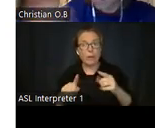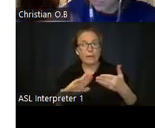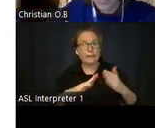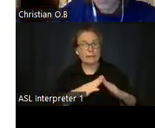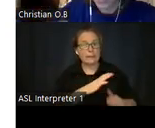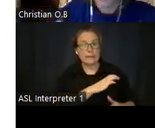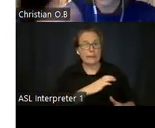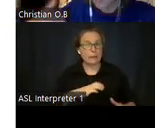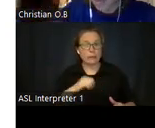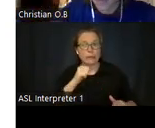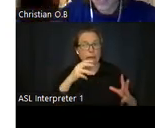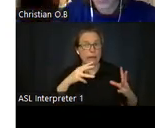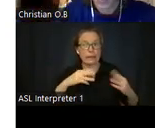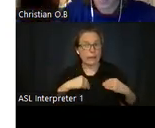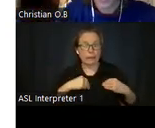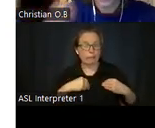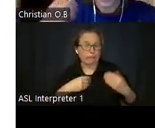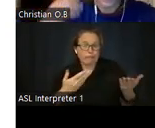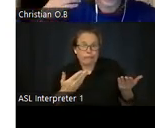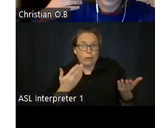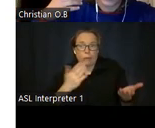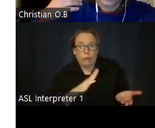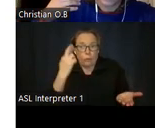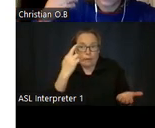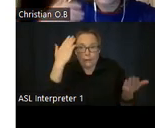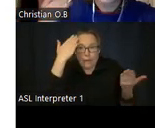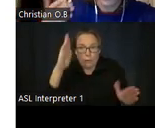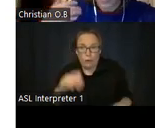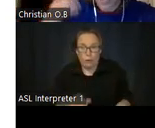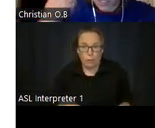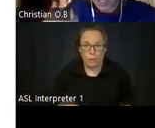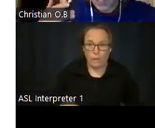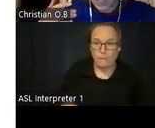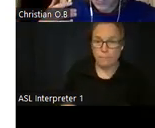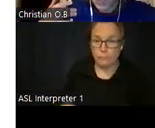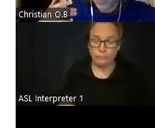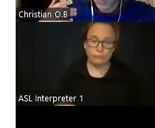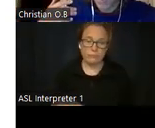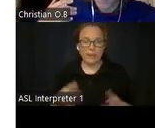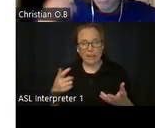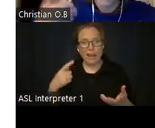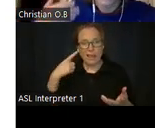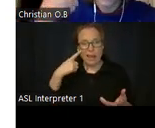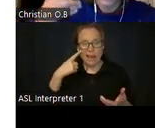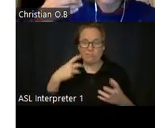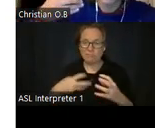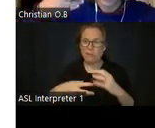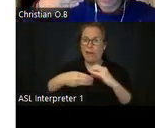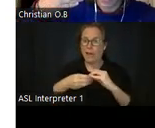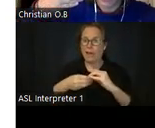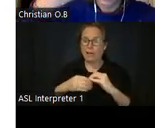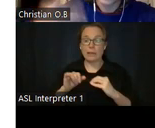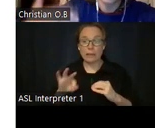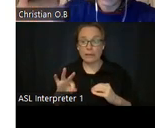that the police bureau hasn't adopted for whatever reason. I just feel like if it's this is basically just a contingency so that if there is something